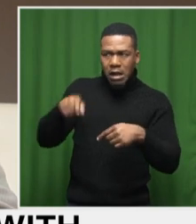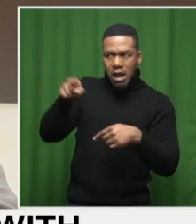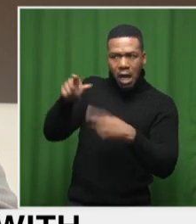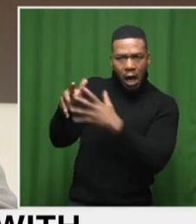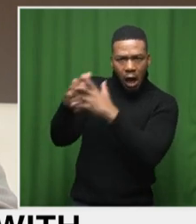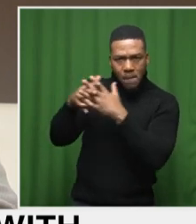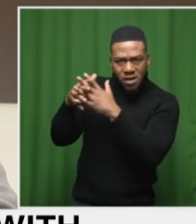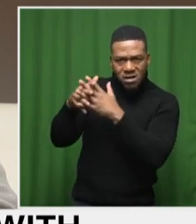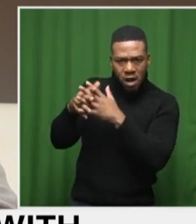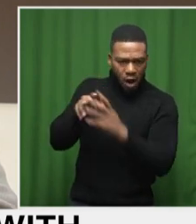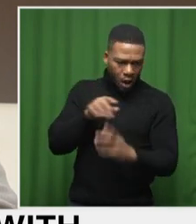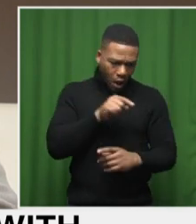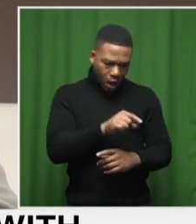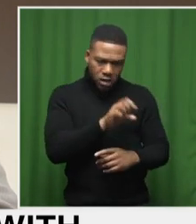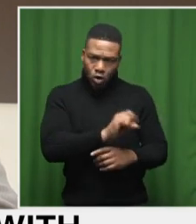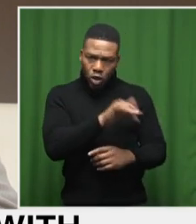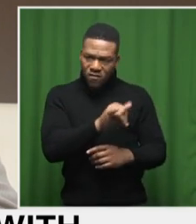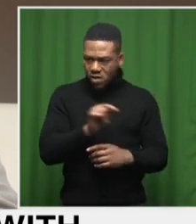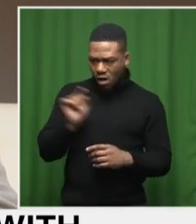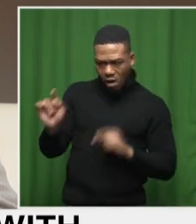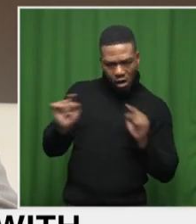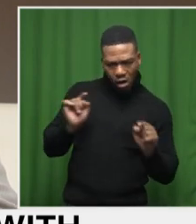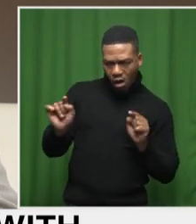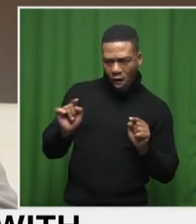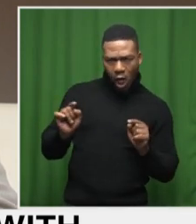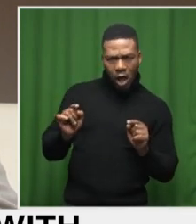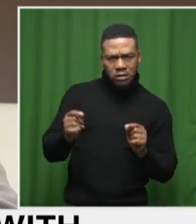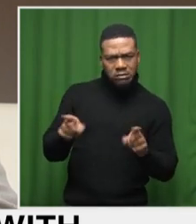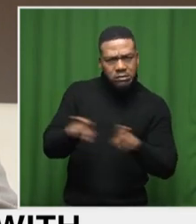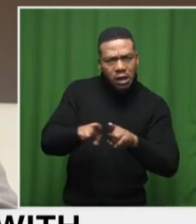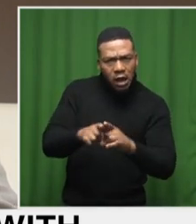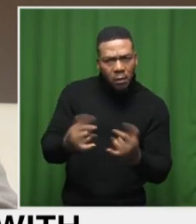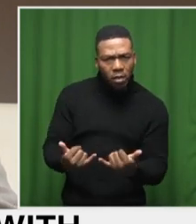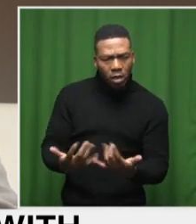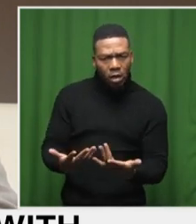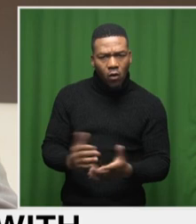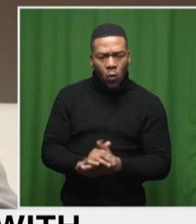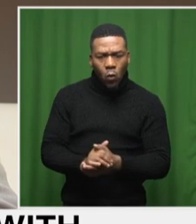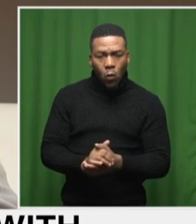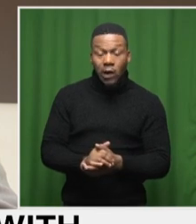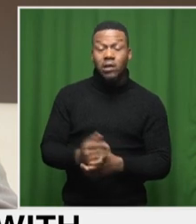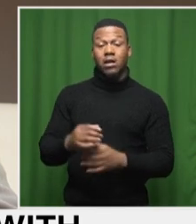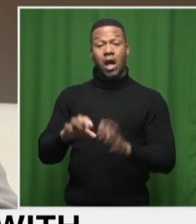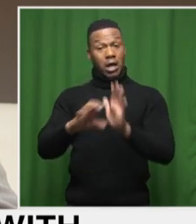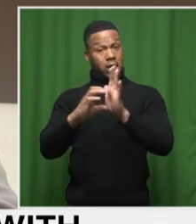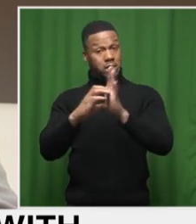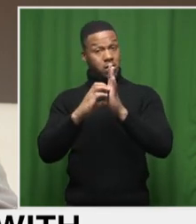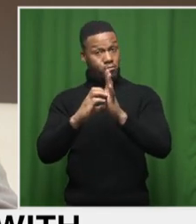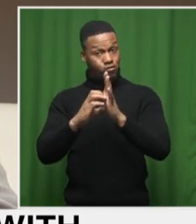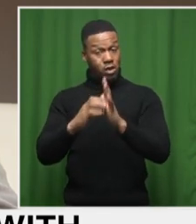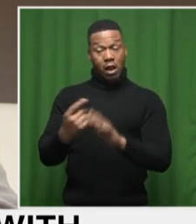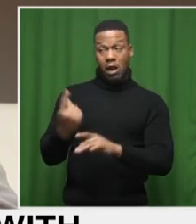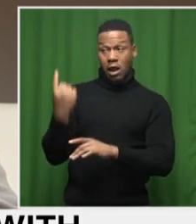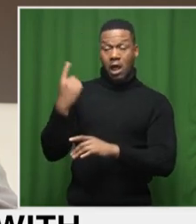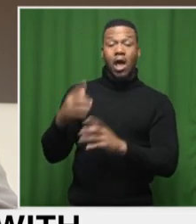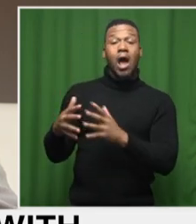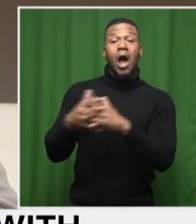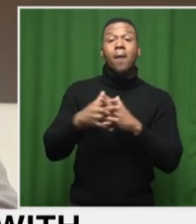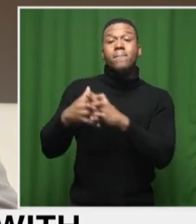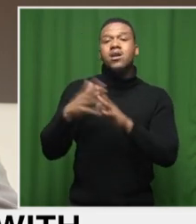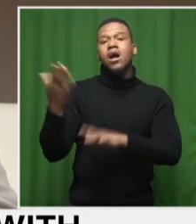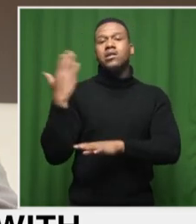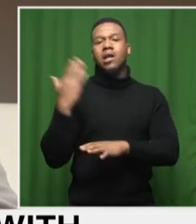African contracts. Yeah. So, for example, in the US, it was widely known and it was announced in the media